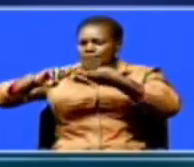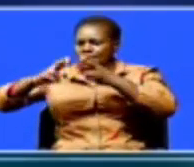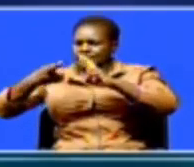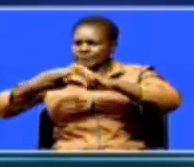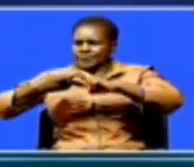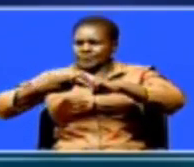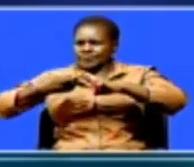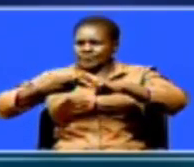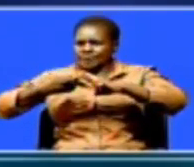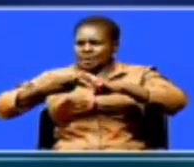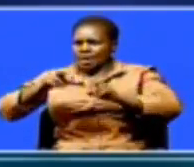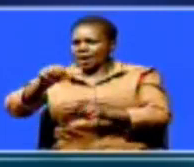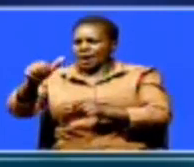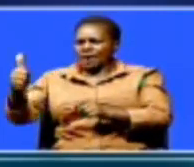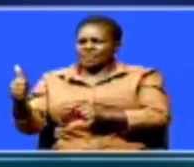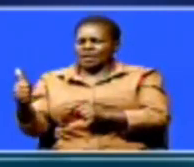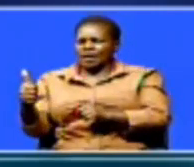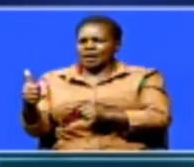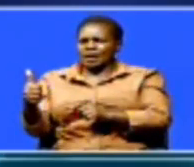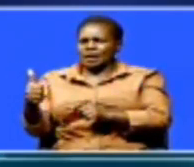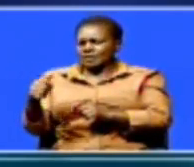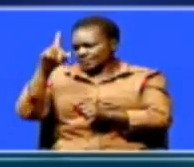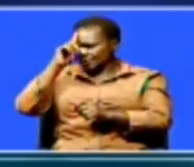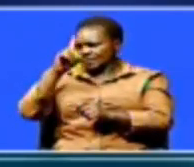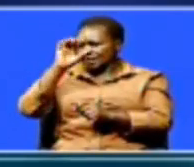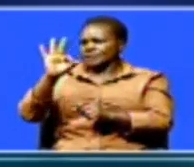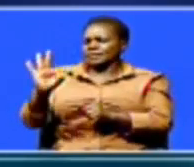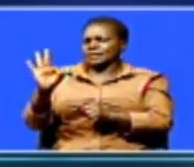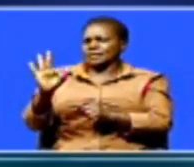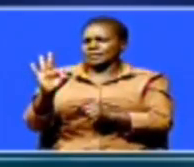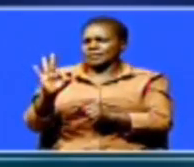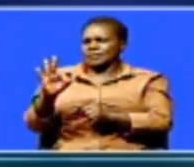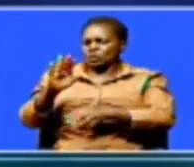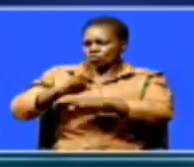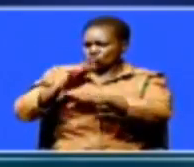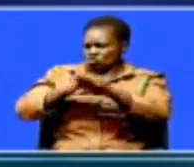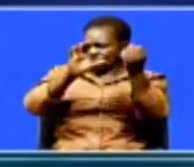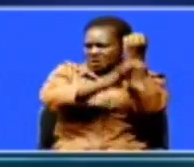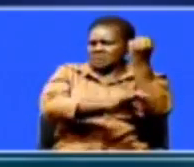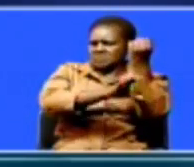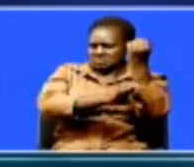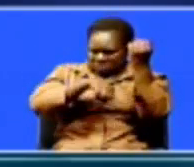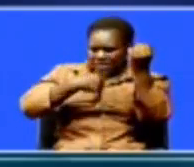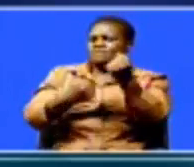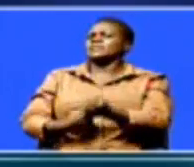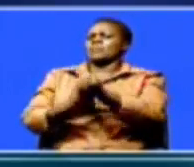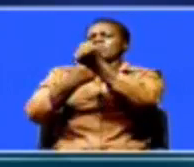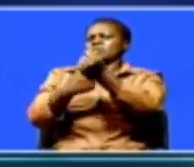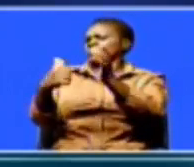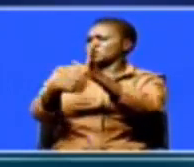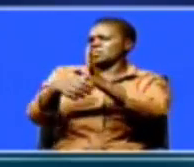to some other aspect that is so critical for the welfare of this country, we will support